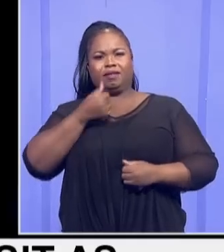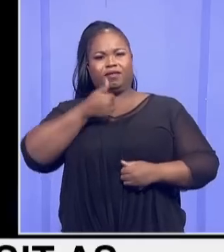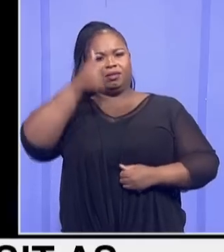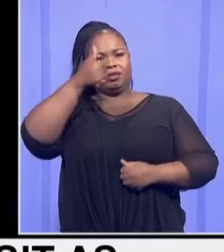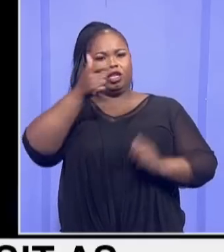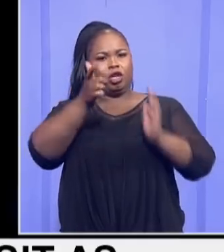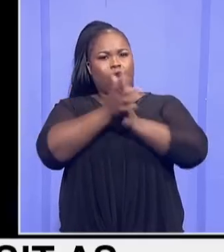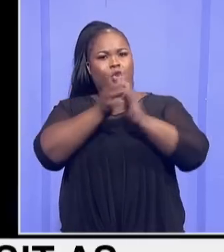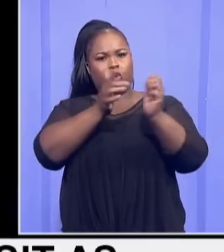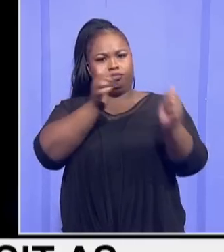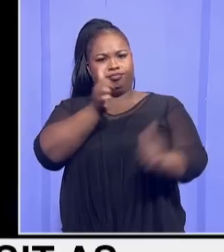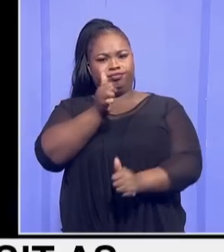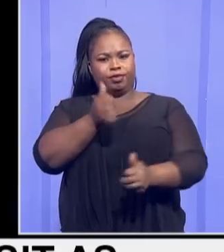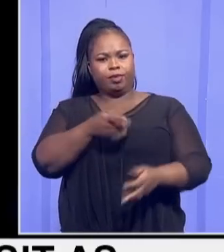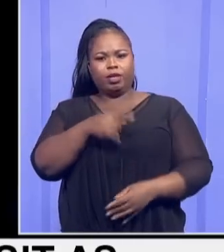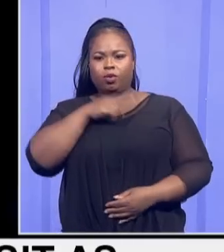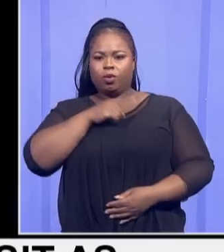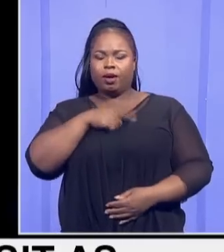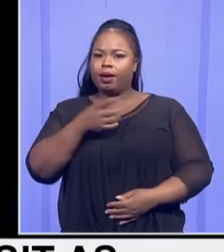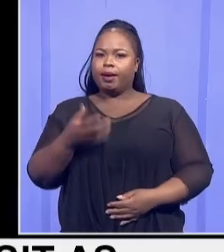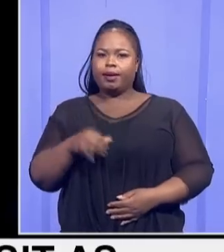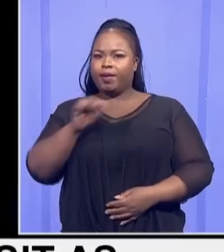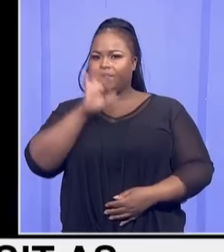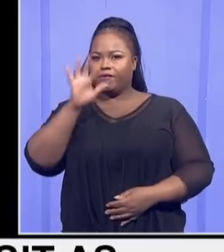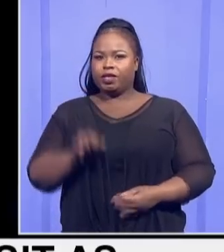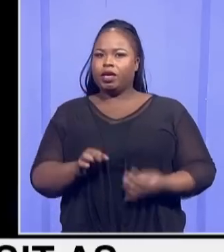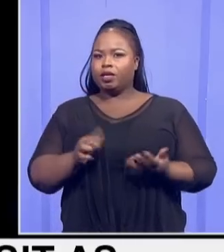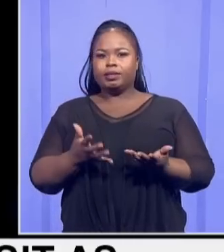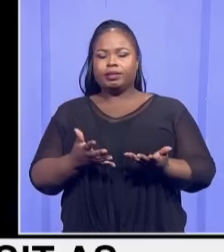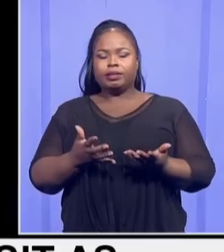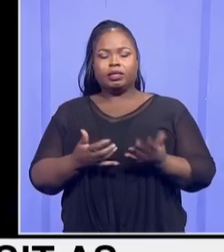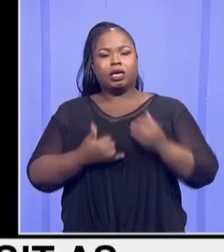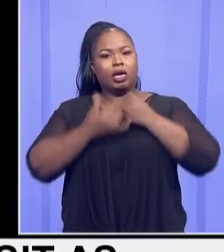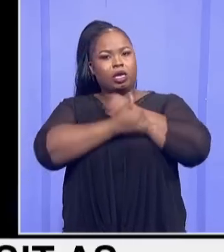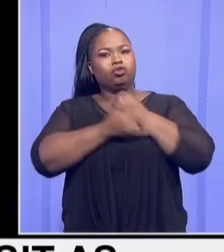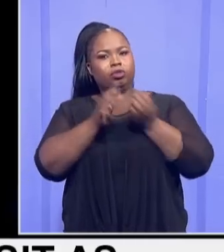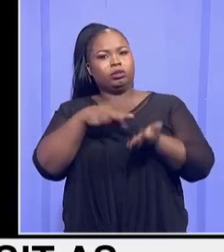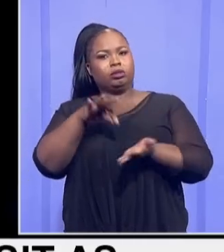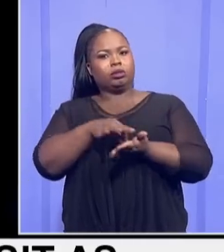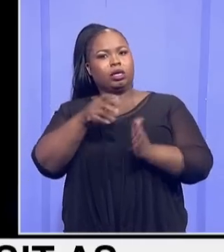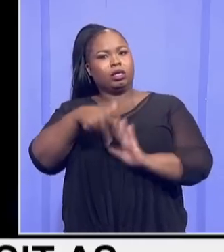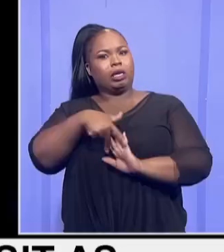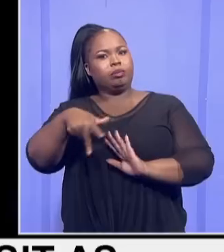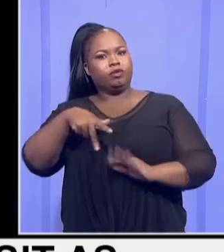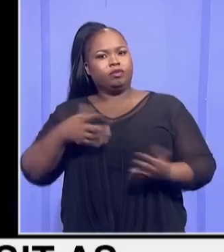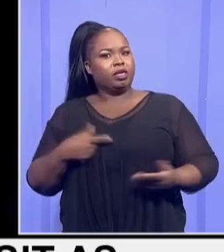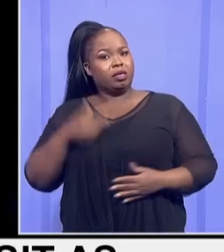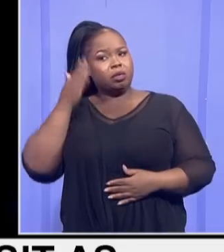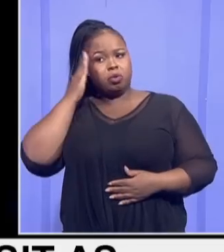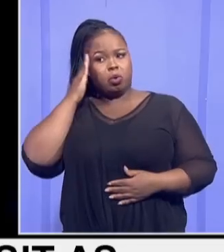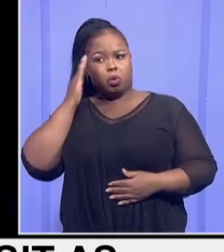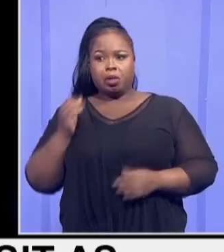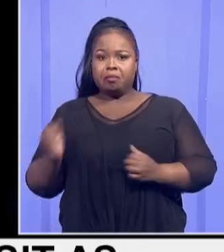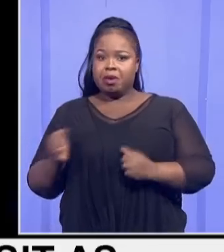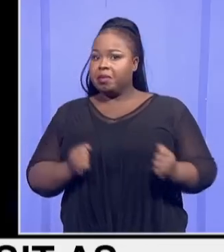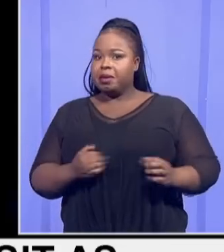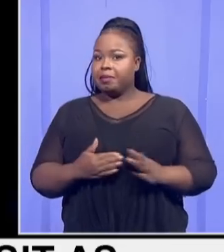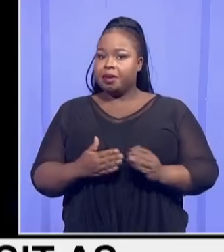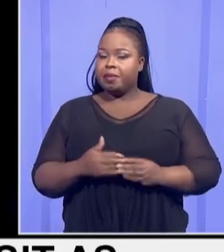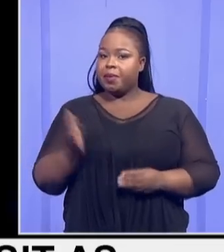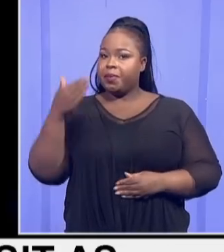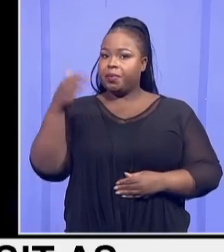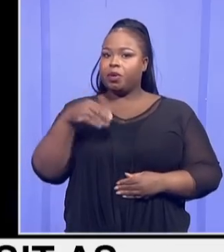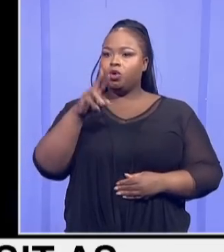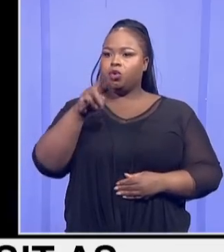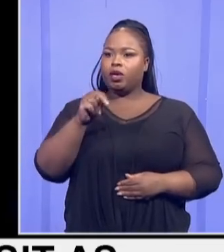did African countries sign up to that when they knew they didn't have a permanent member on the Security Council?